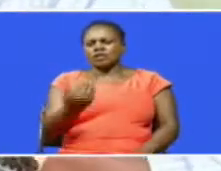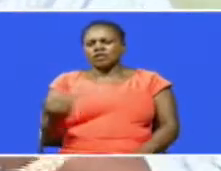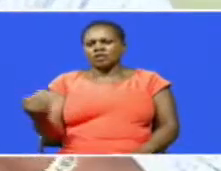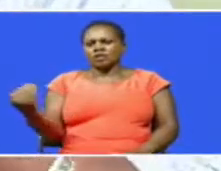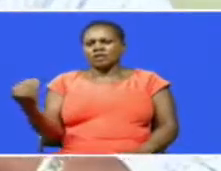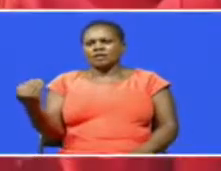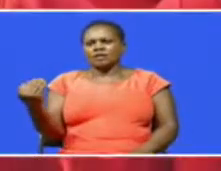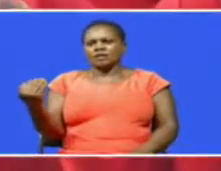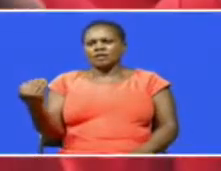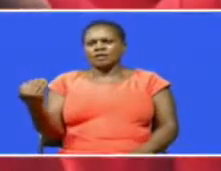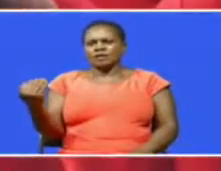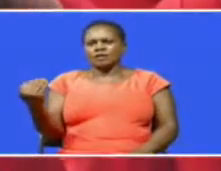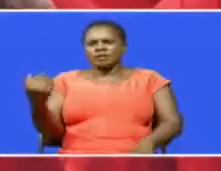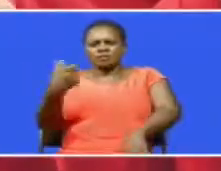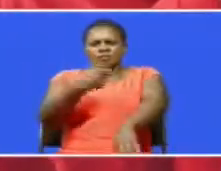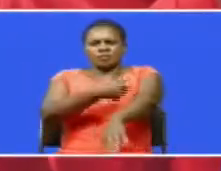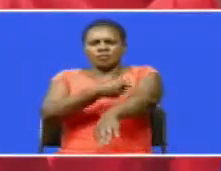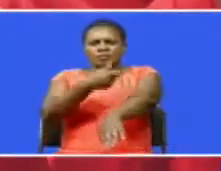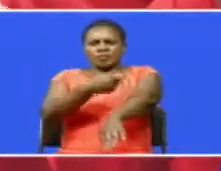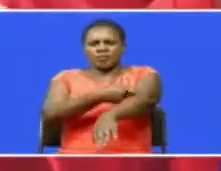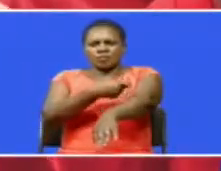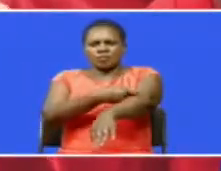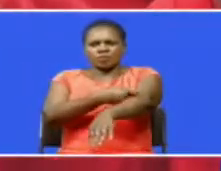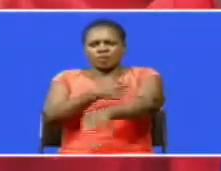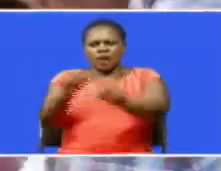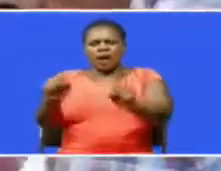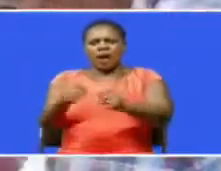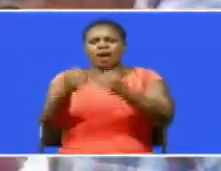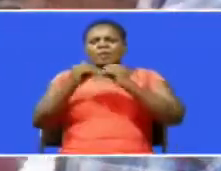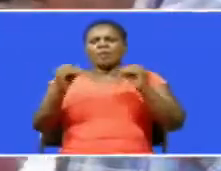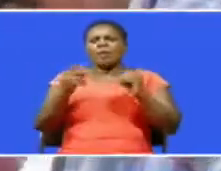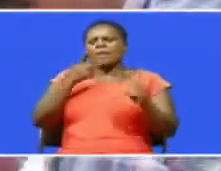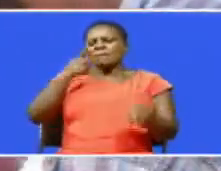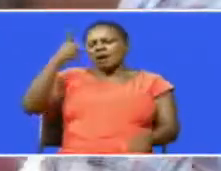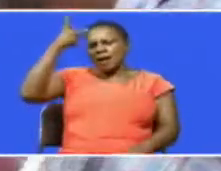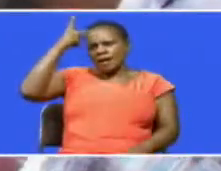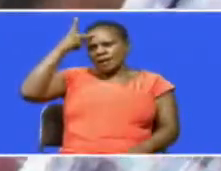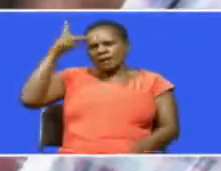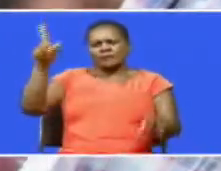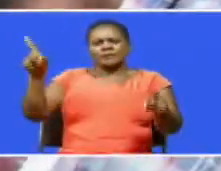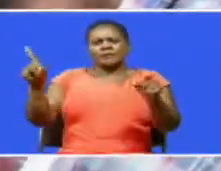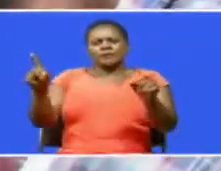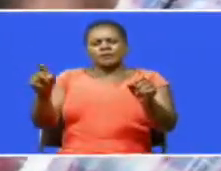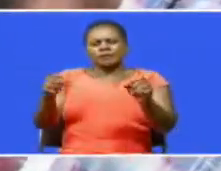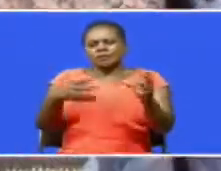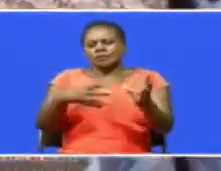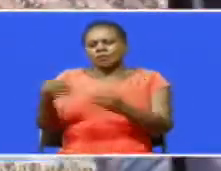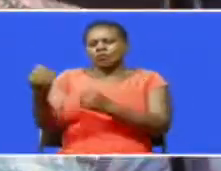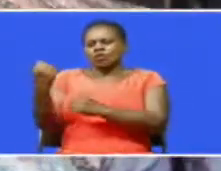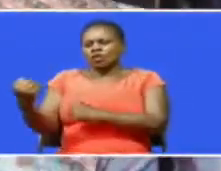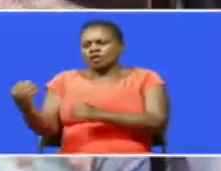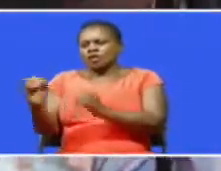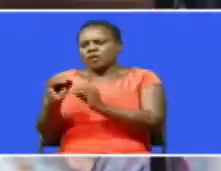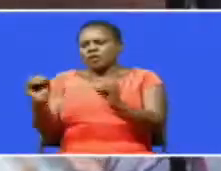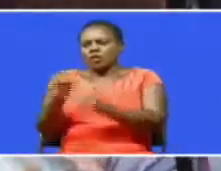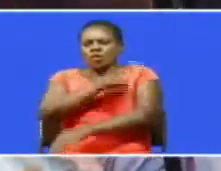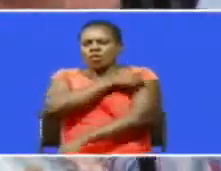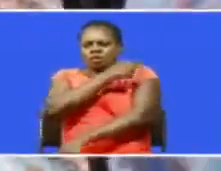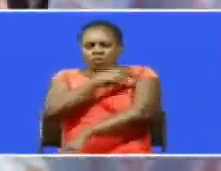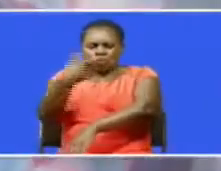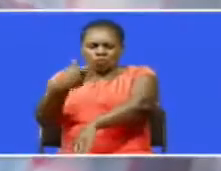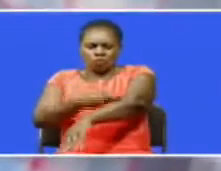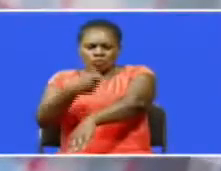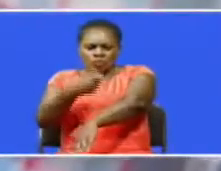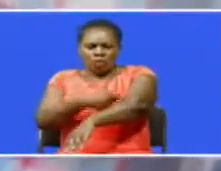who require their vaccinations early did not take place. Parents not being able to take their children to hospitals for